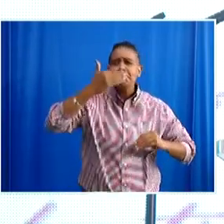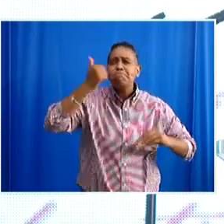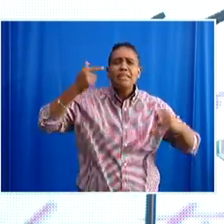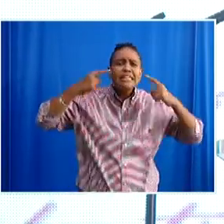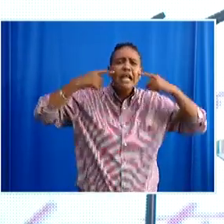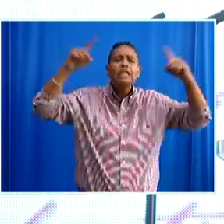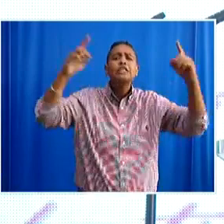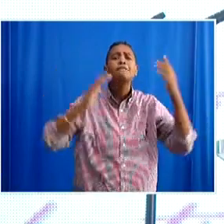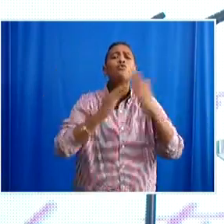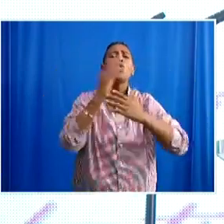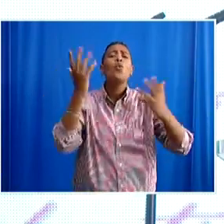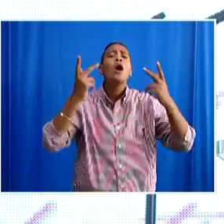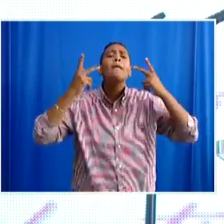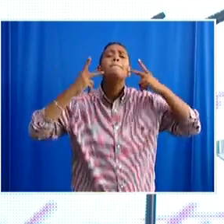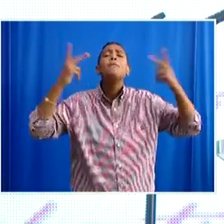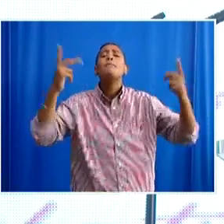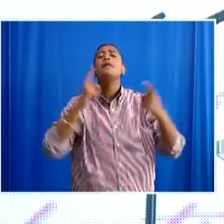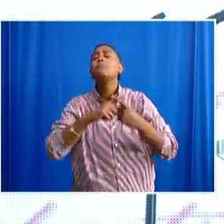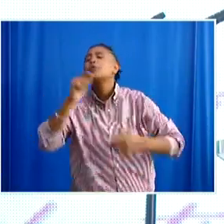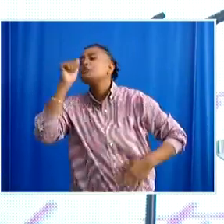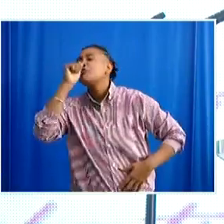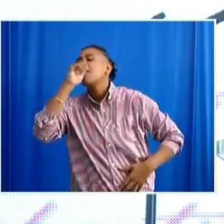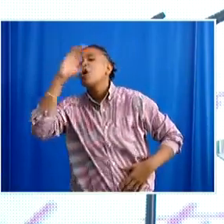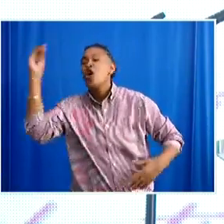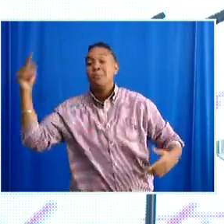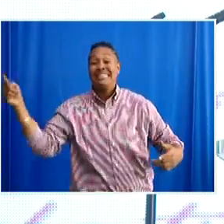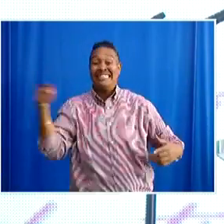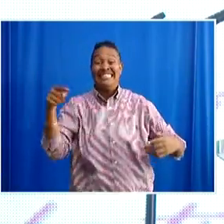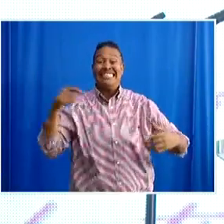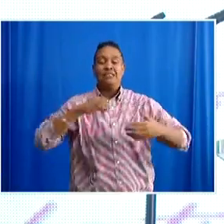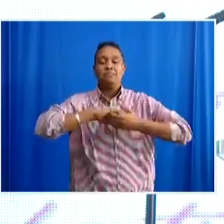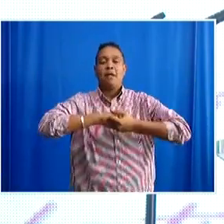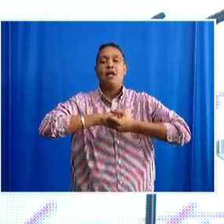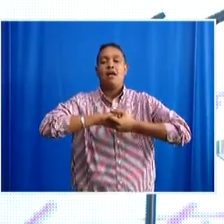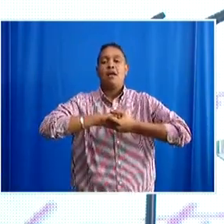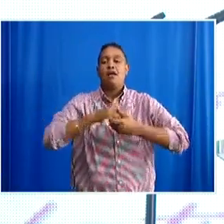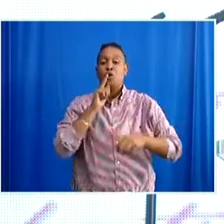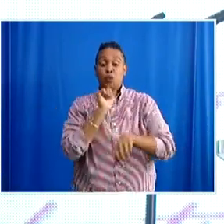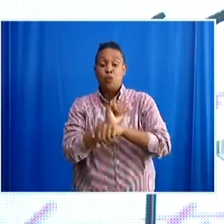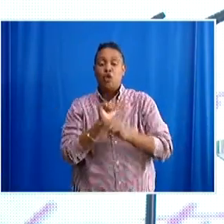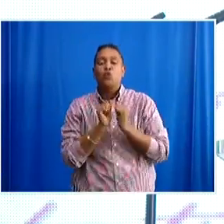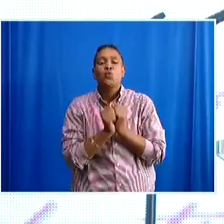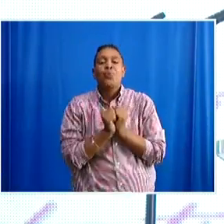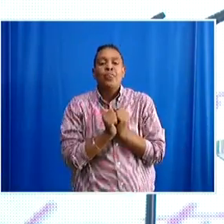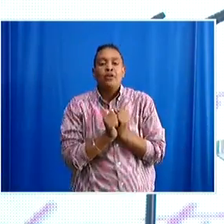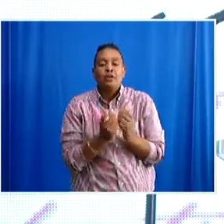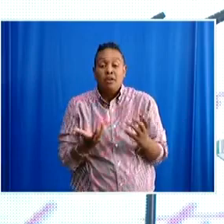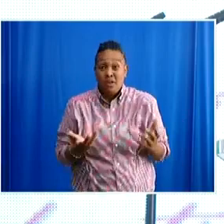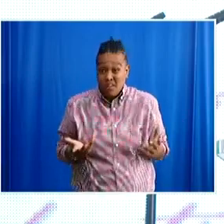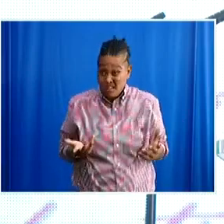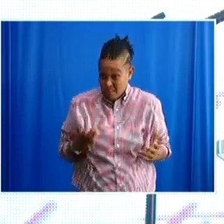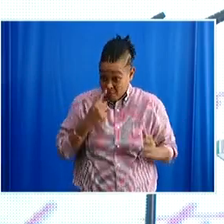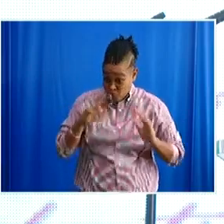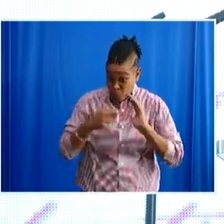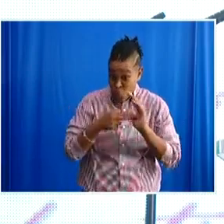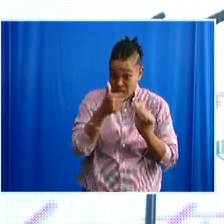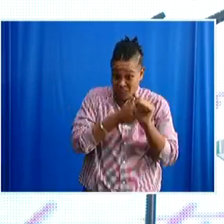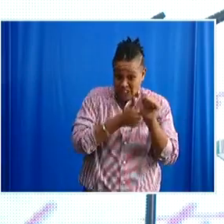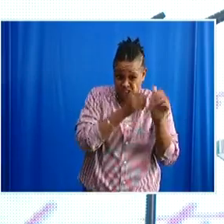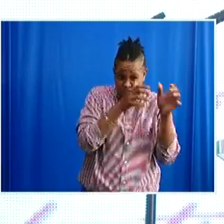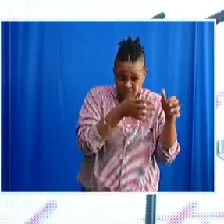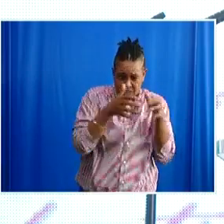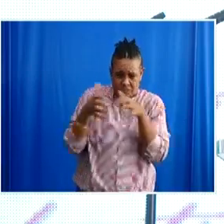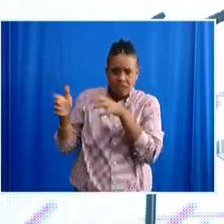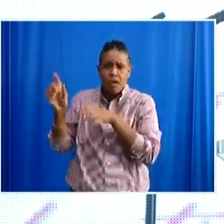achieved through public and private sector partnerships and working together. The role of each